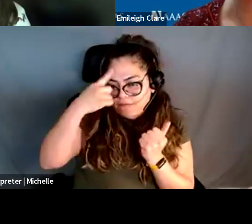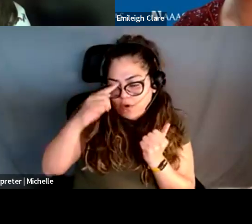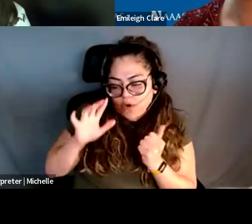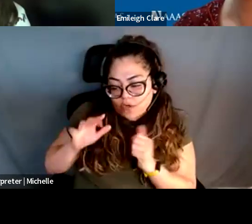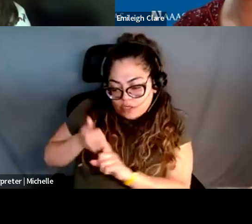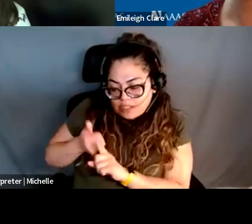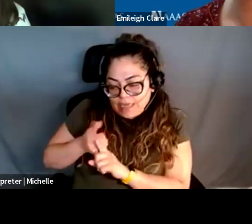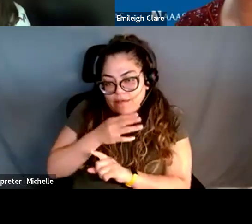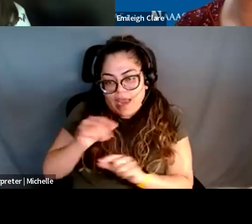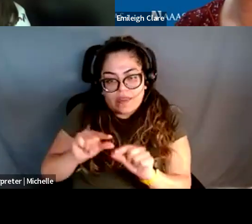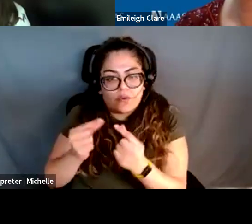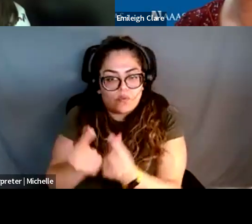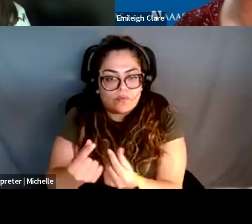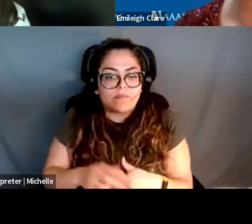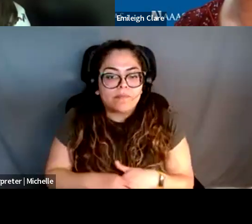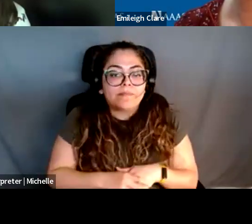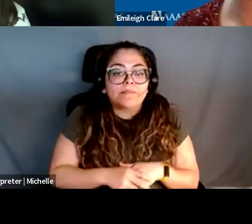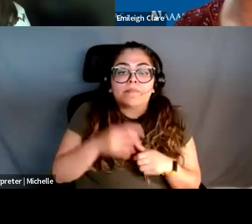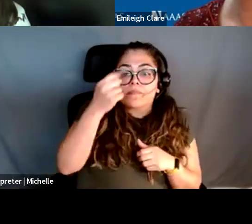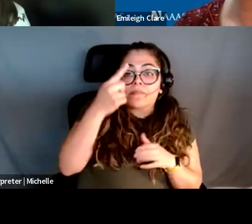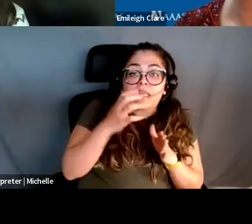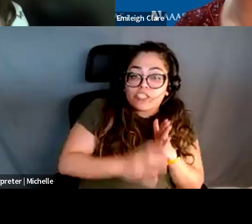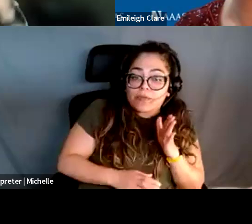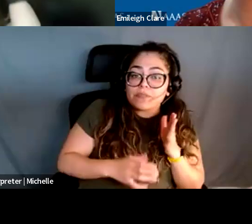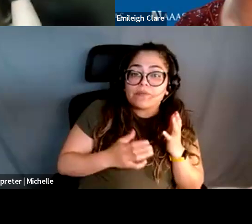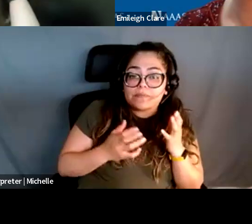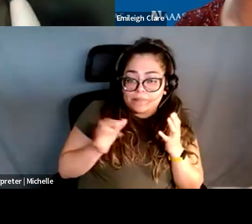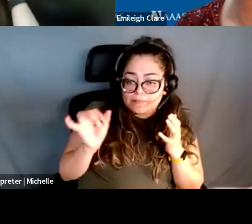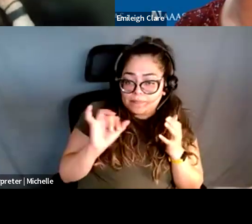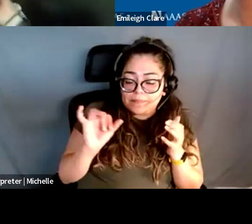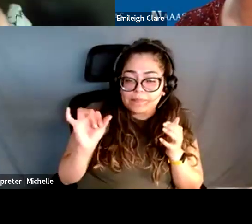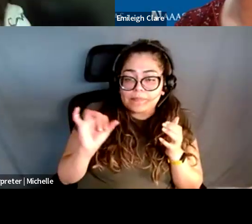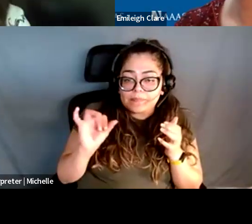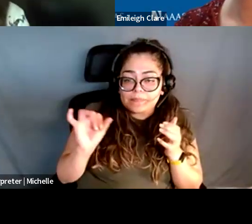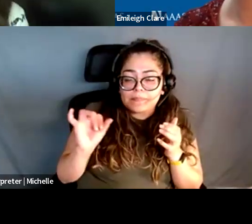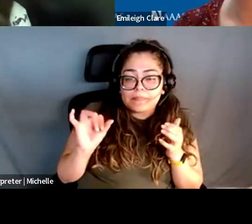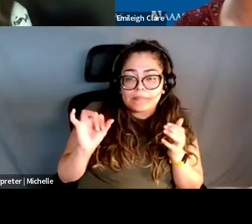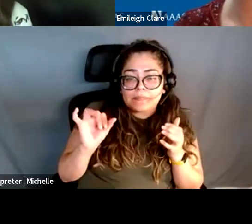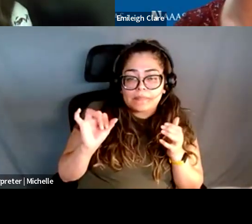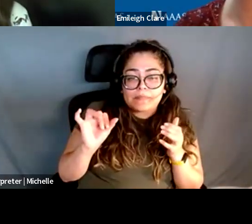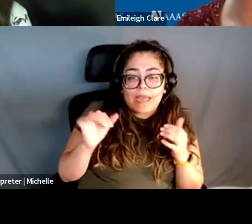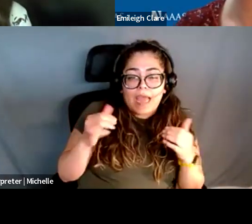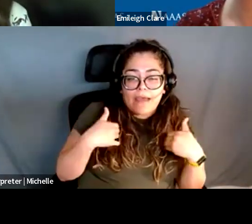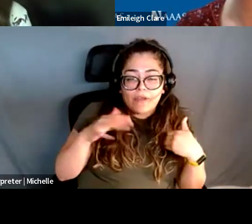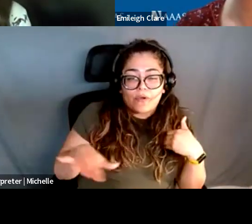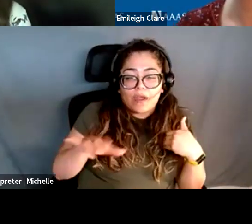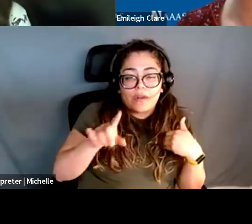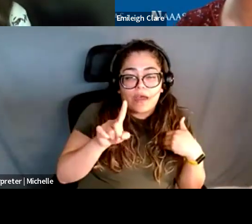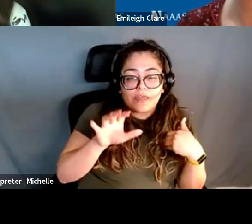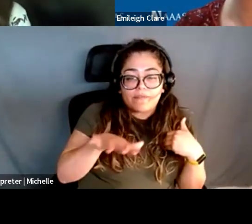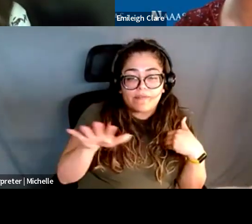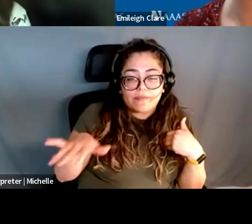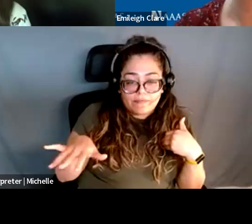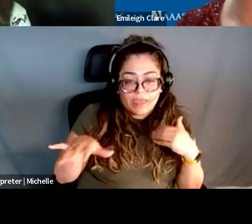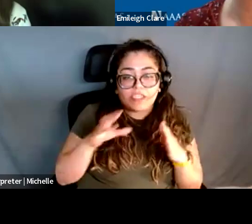just add with chapters, as was said, we have around 155, I believe now, chapters across